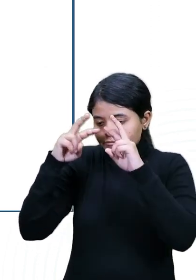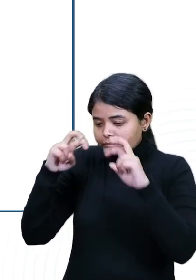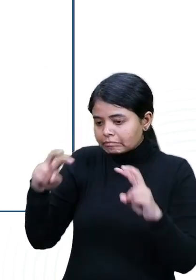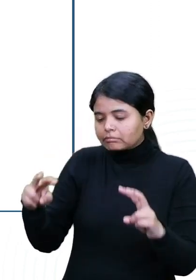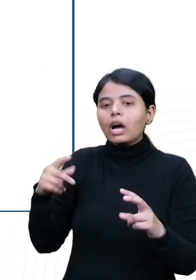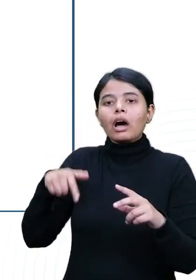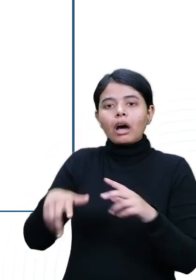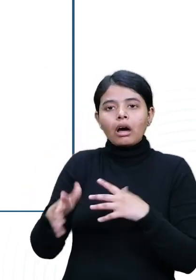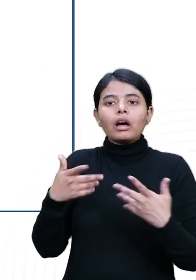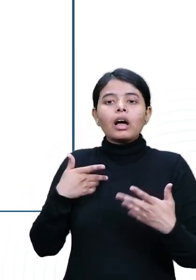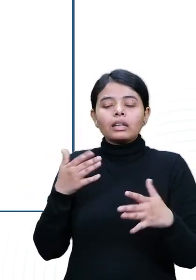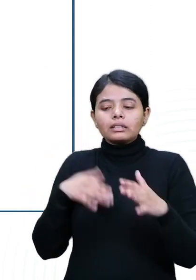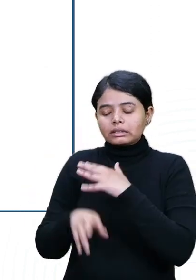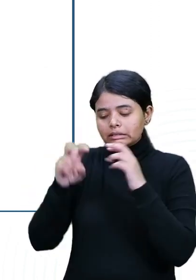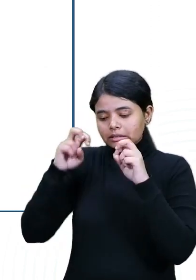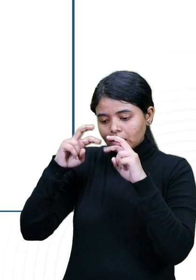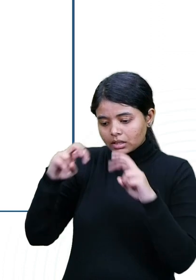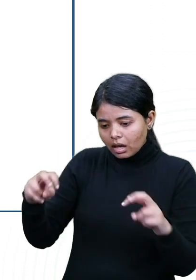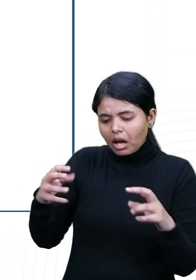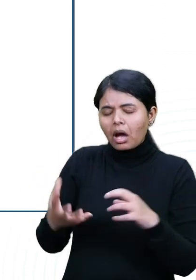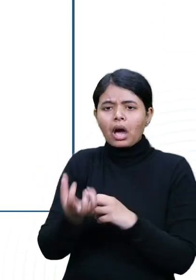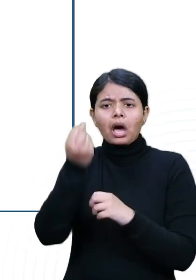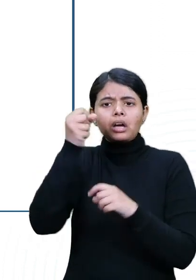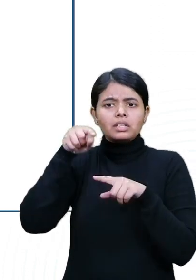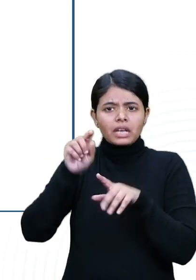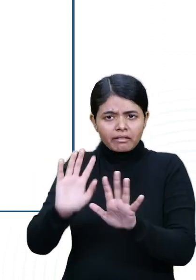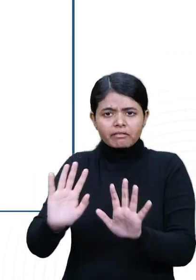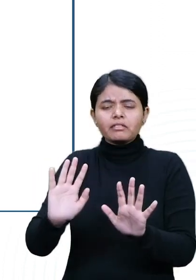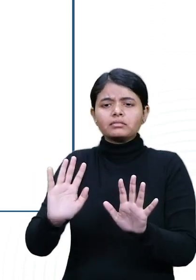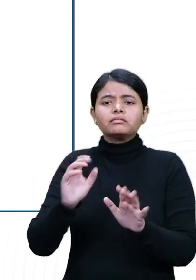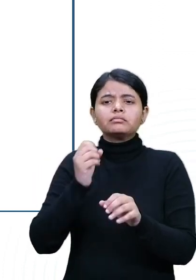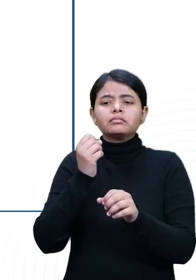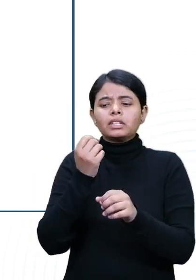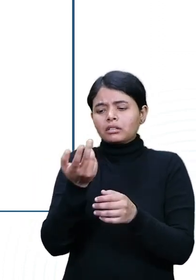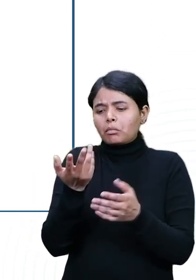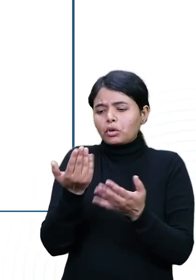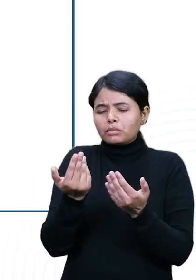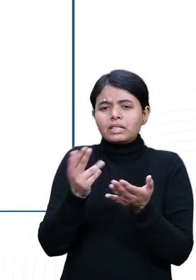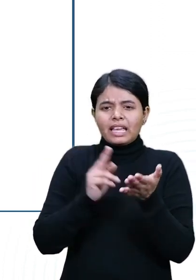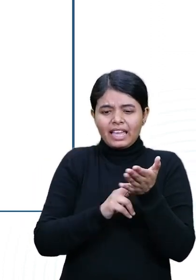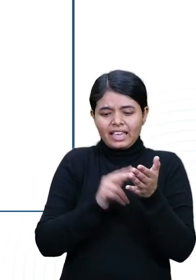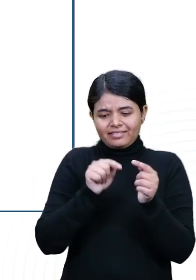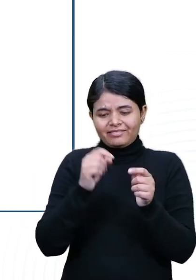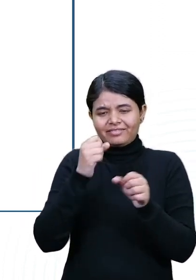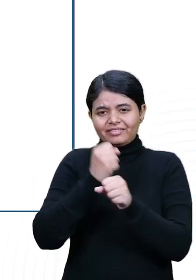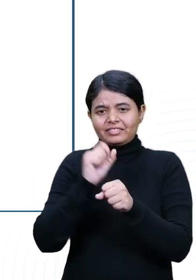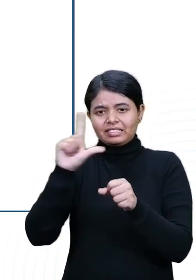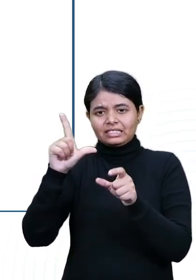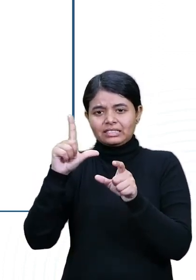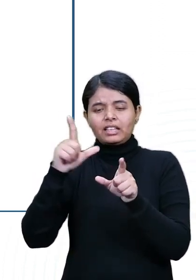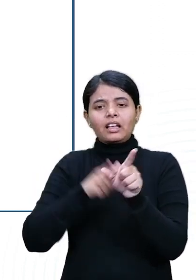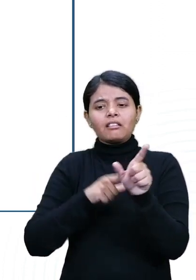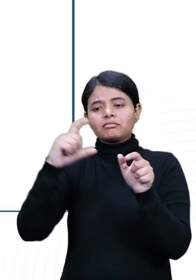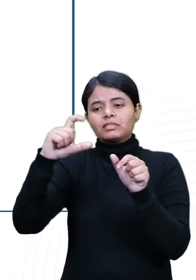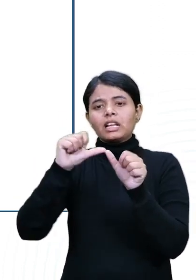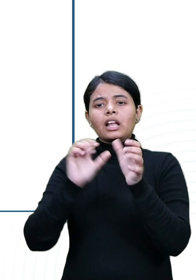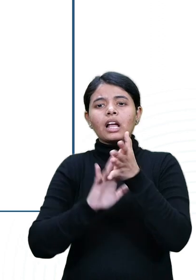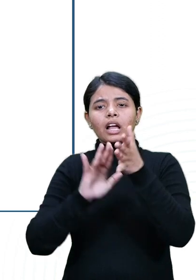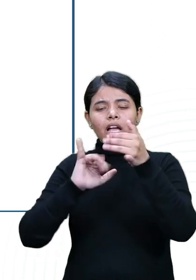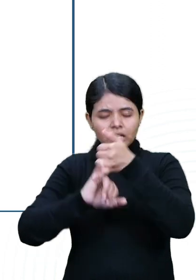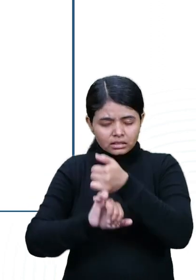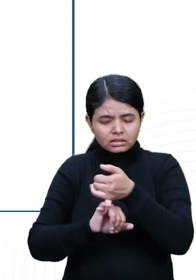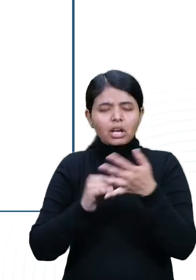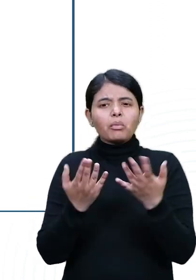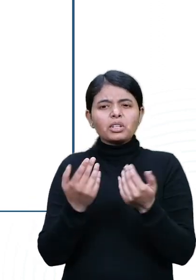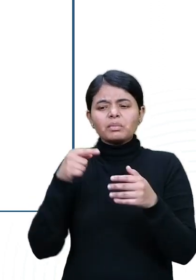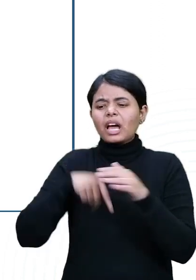monosaccharide composition, which would tell us what sort of sugars or glycans are there in our sample, be it like galactose or mannose or